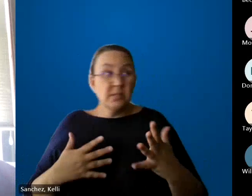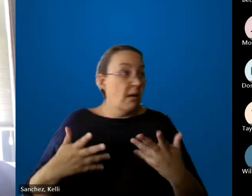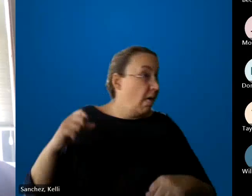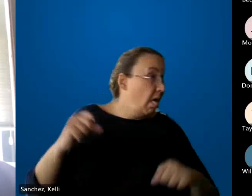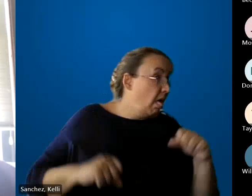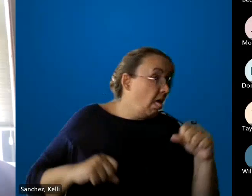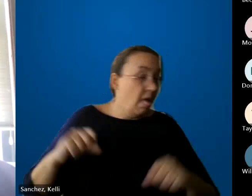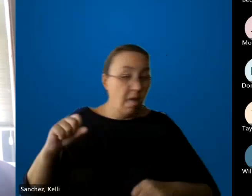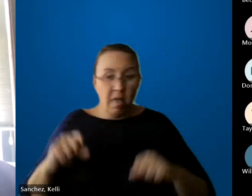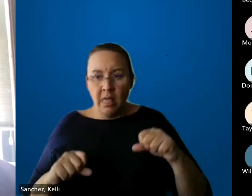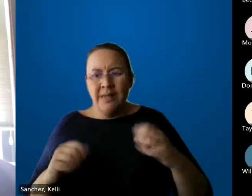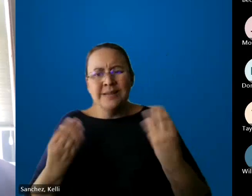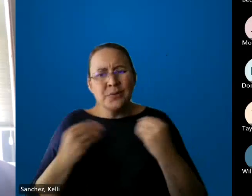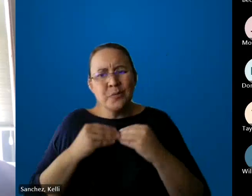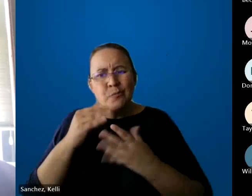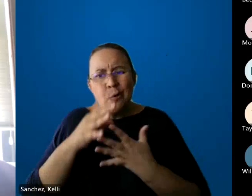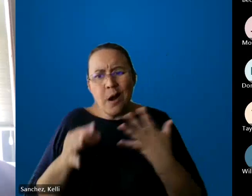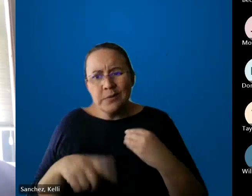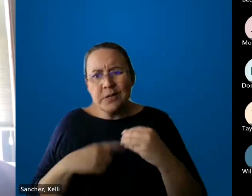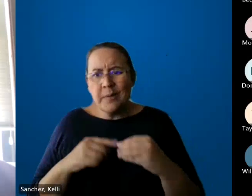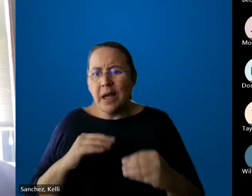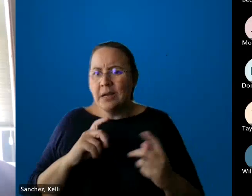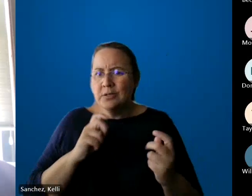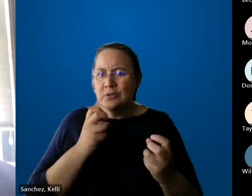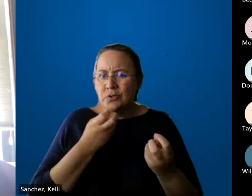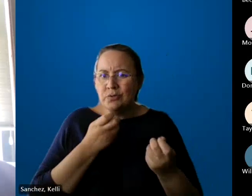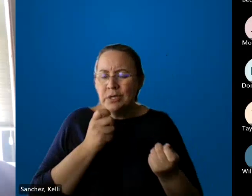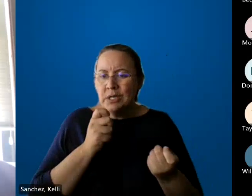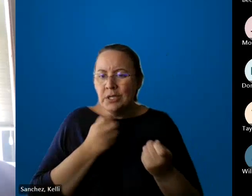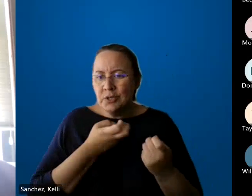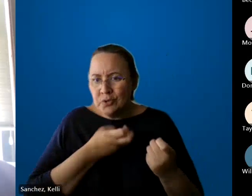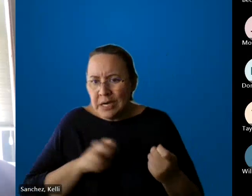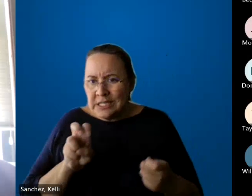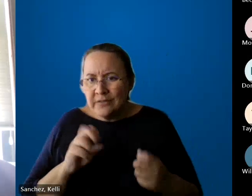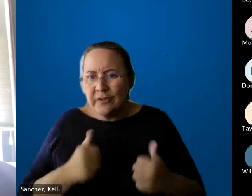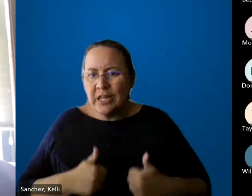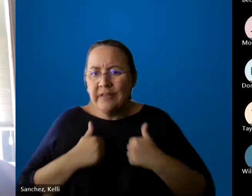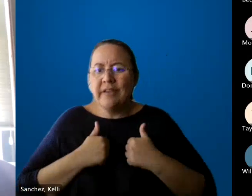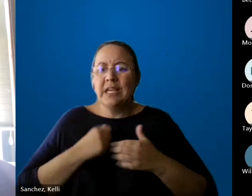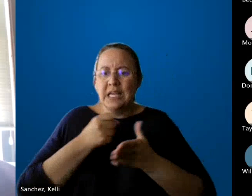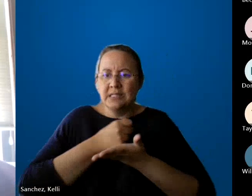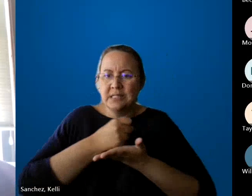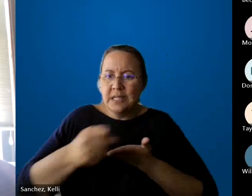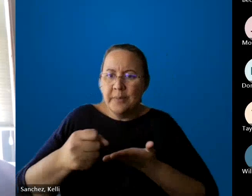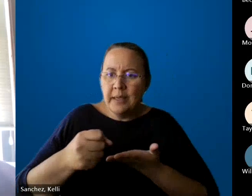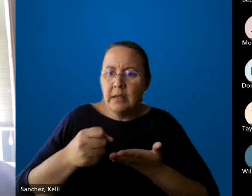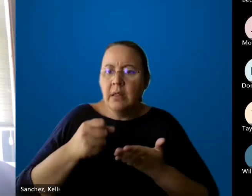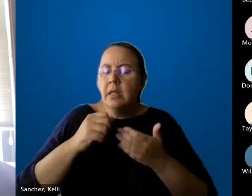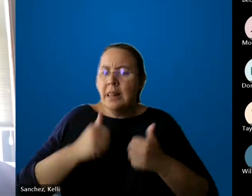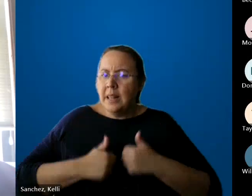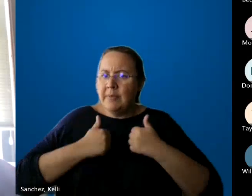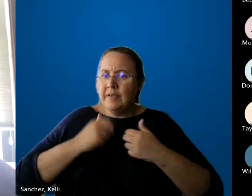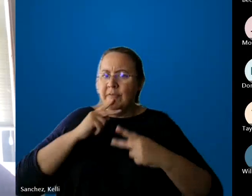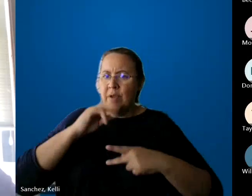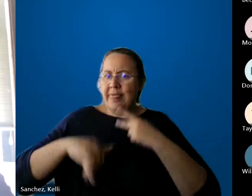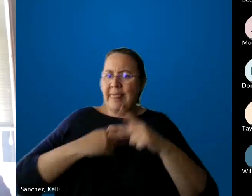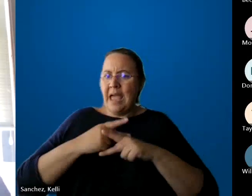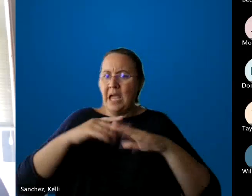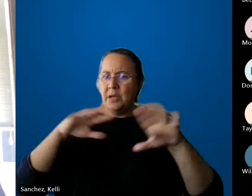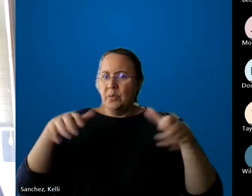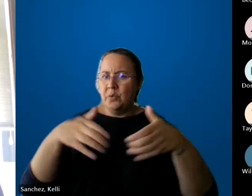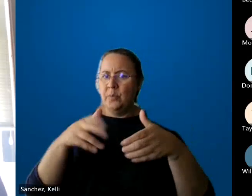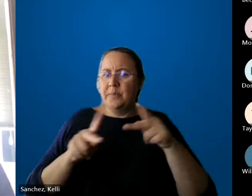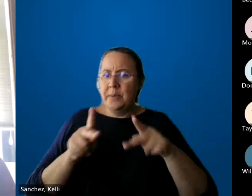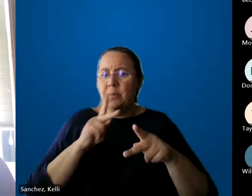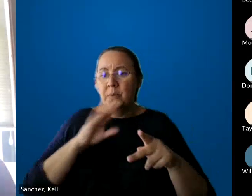more options for transitional living and sober living and IOP for that population would be